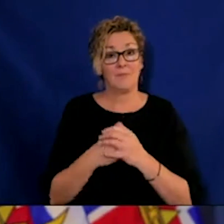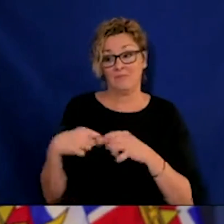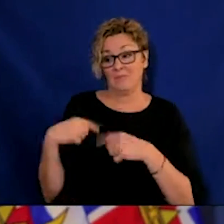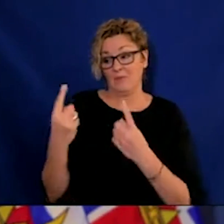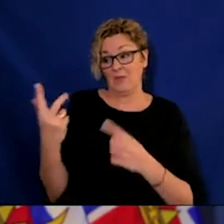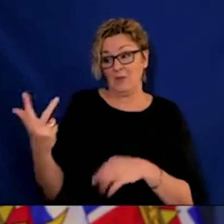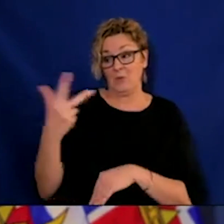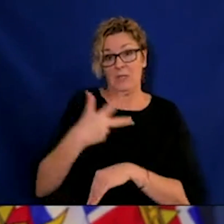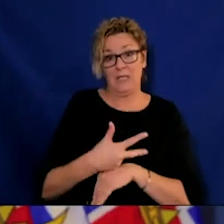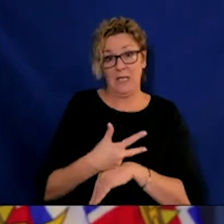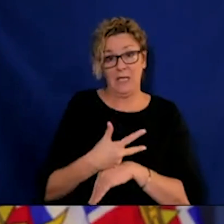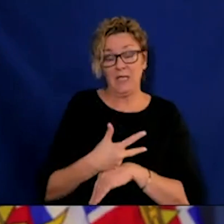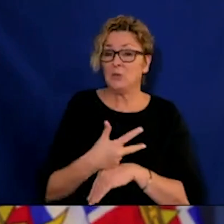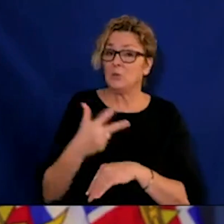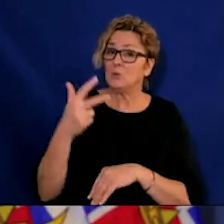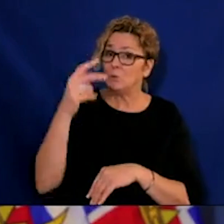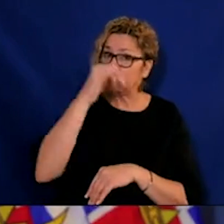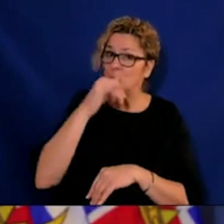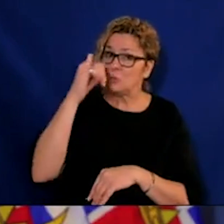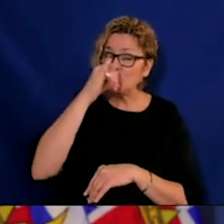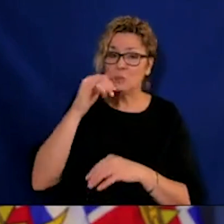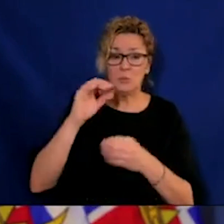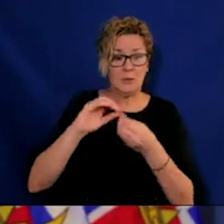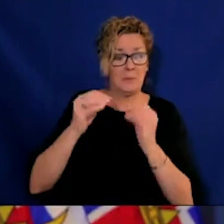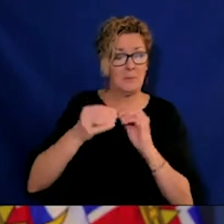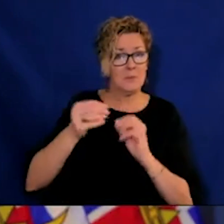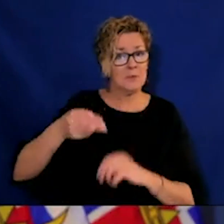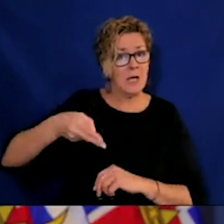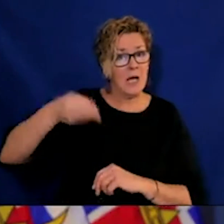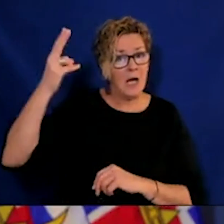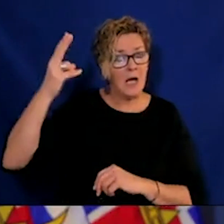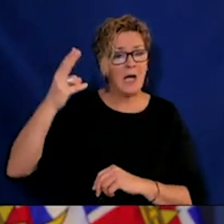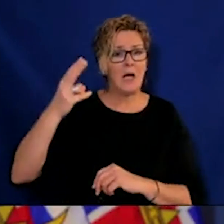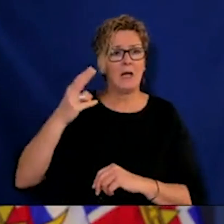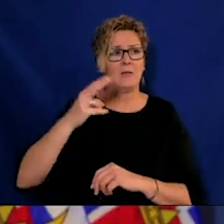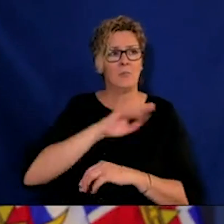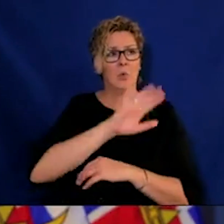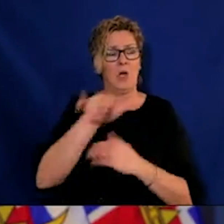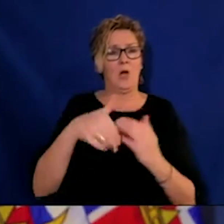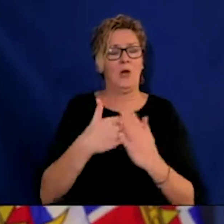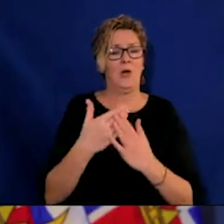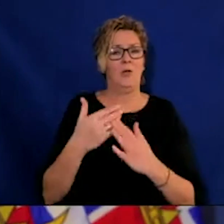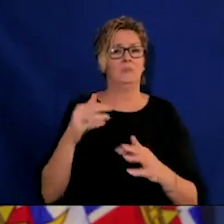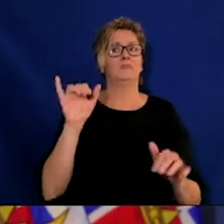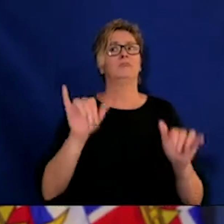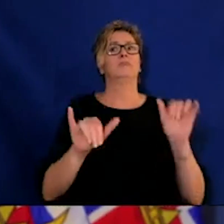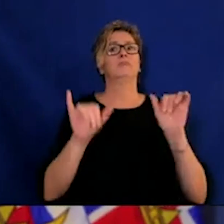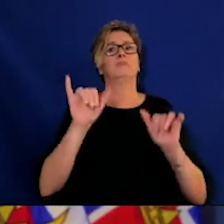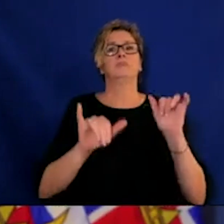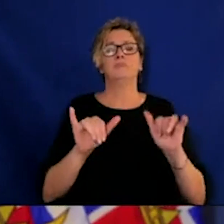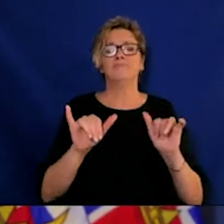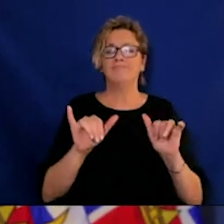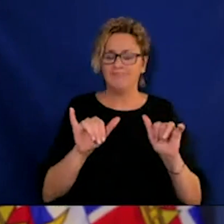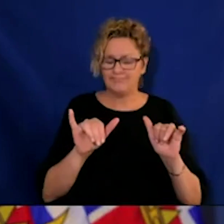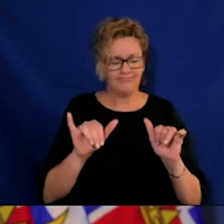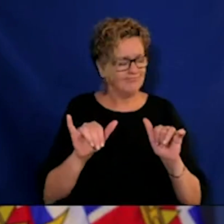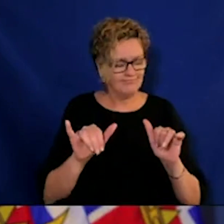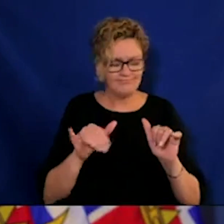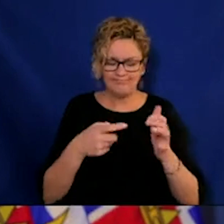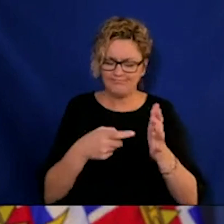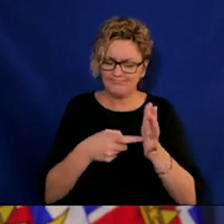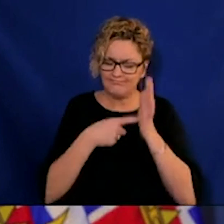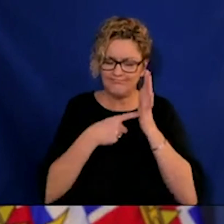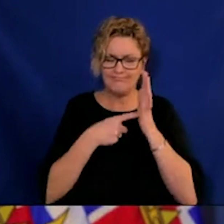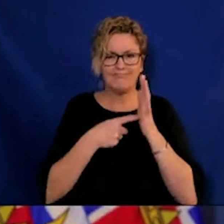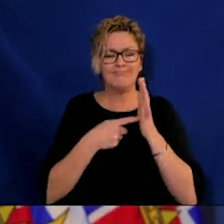need to reflect and redouble our efforts. I know that in the healthcare system, people are 100% all in this effort, and